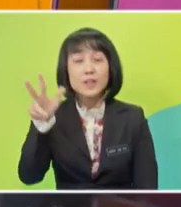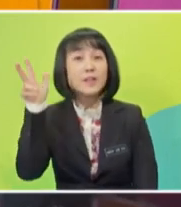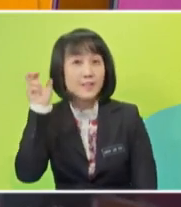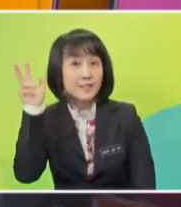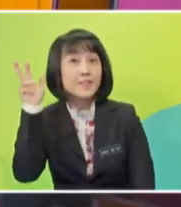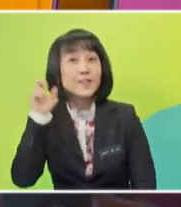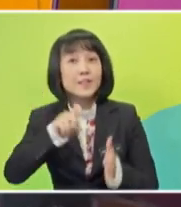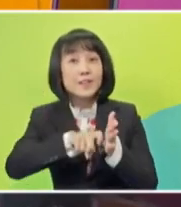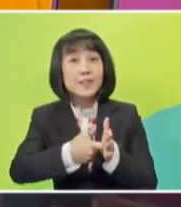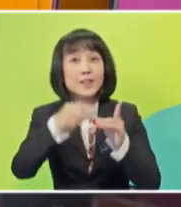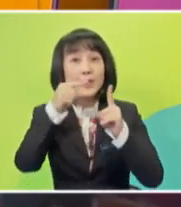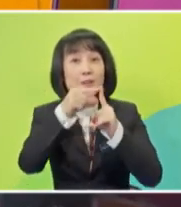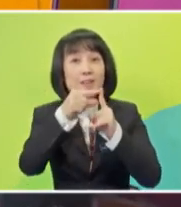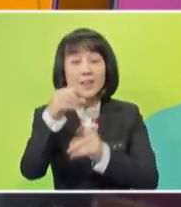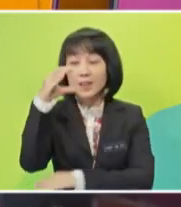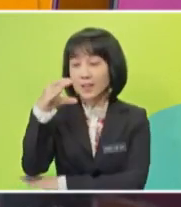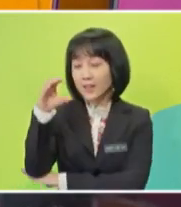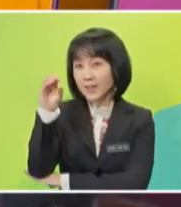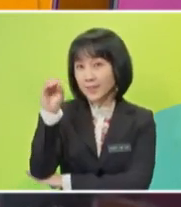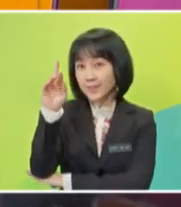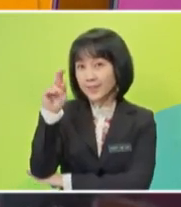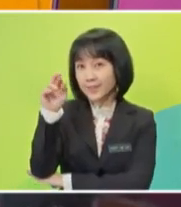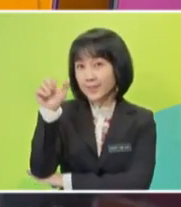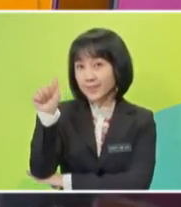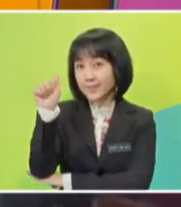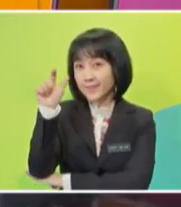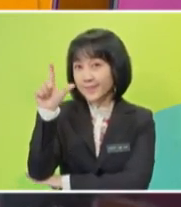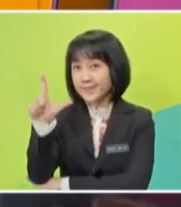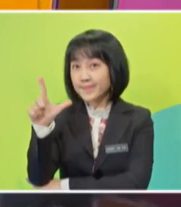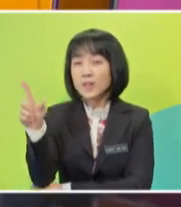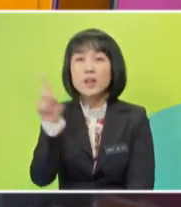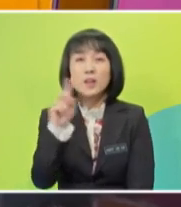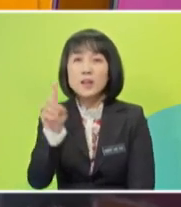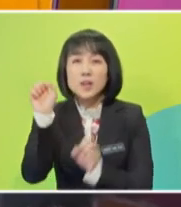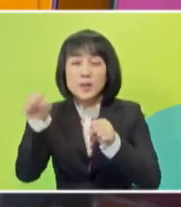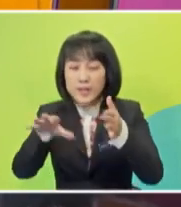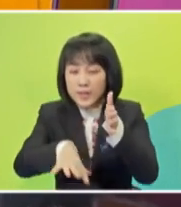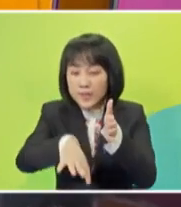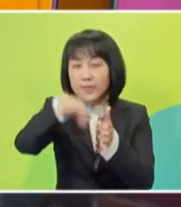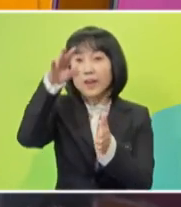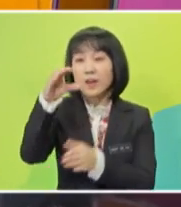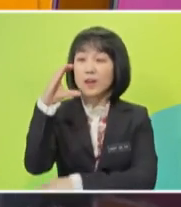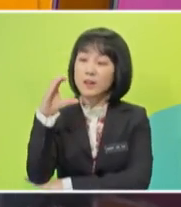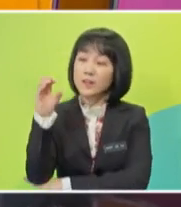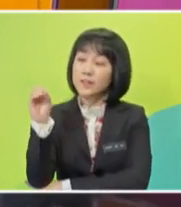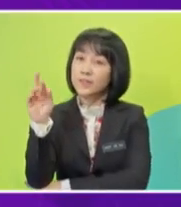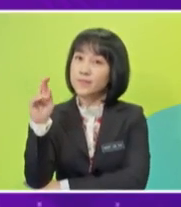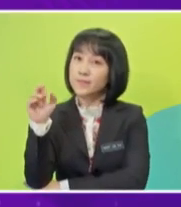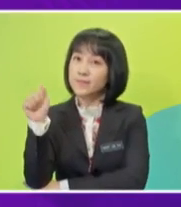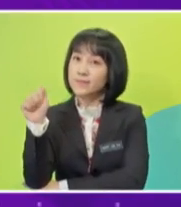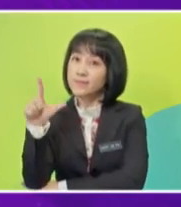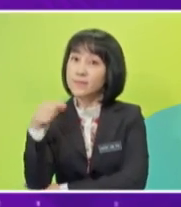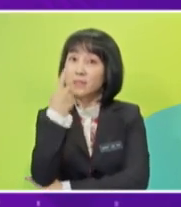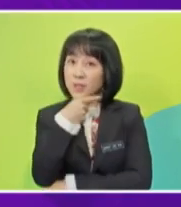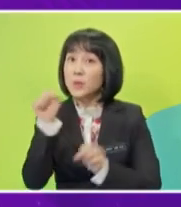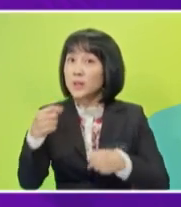keyword. Coral. Coral. Where can you find coral? Anyone can tell